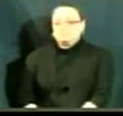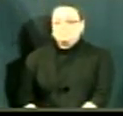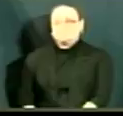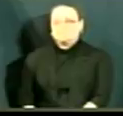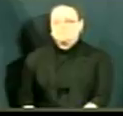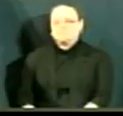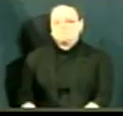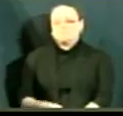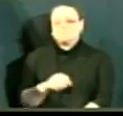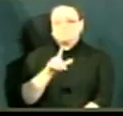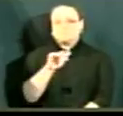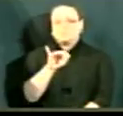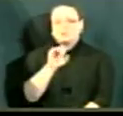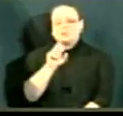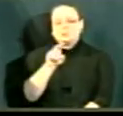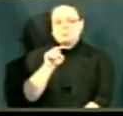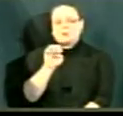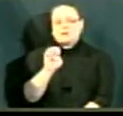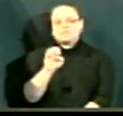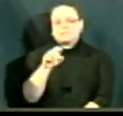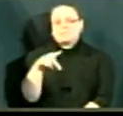Louise Pavlin.